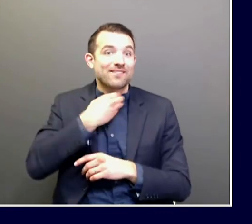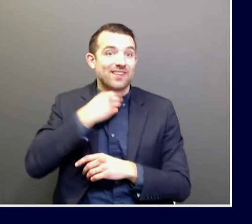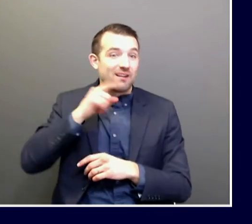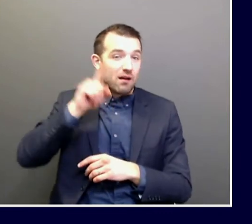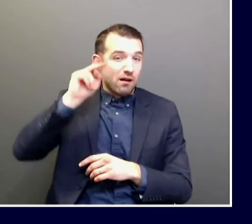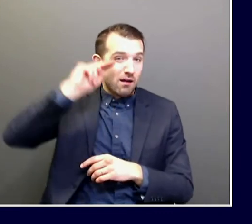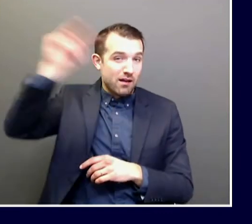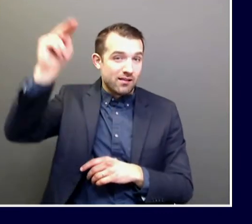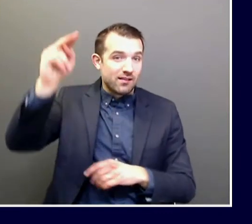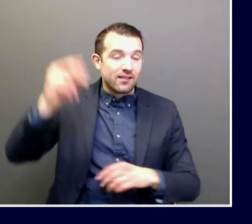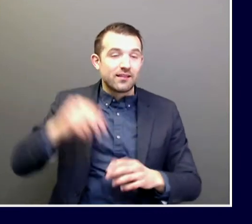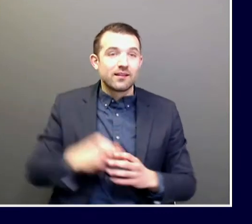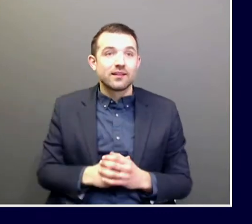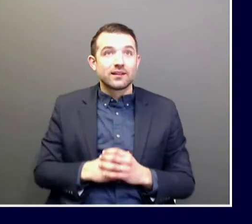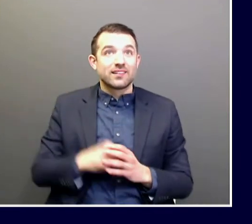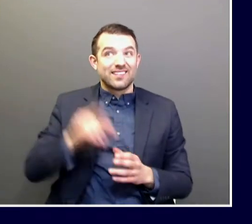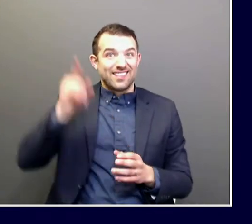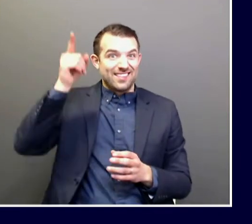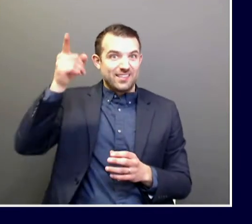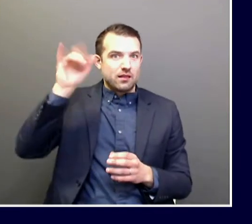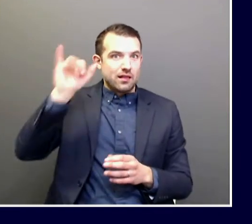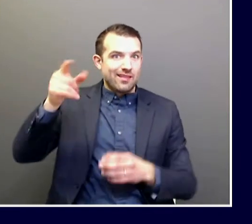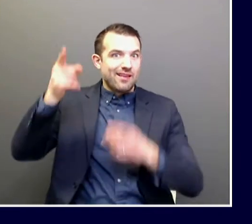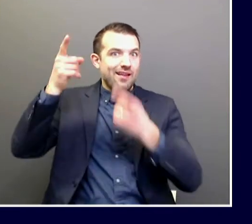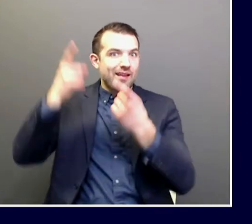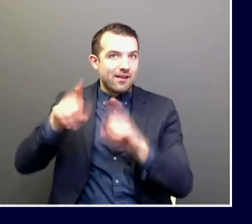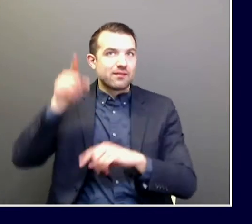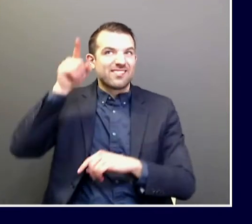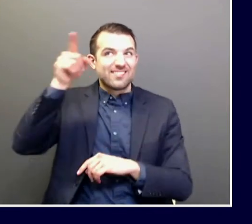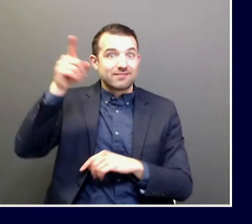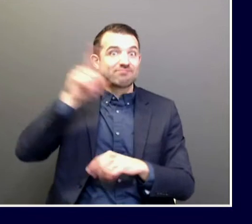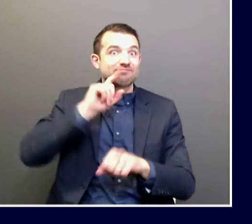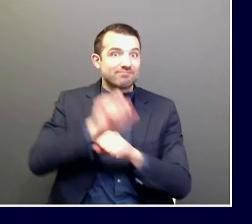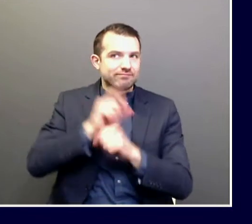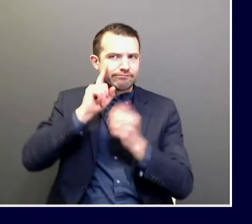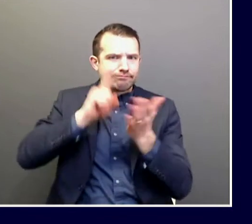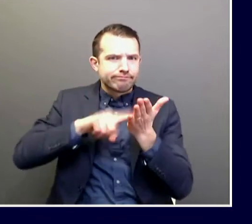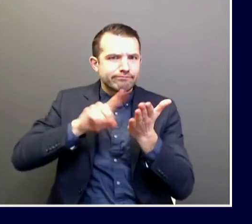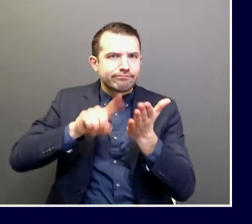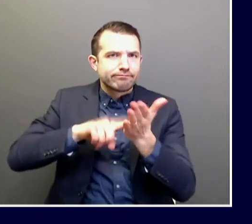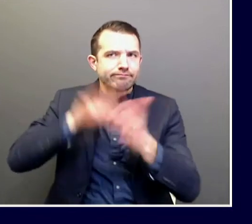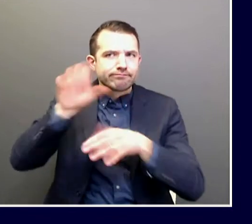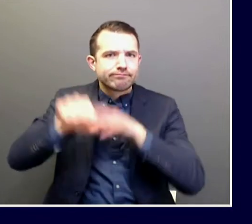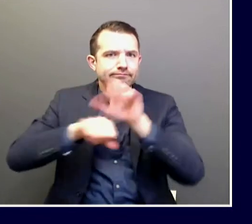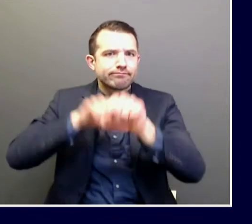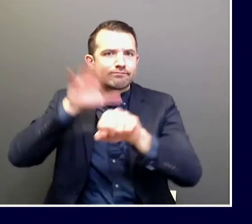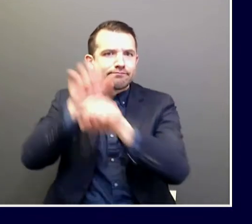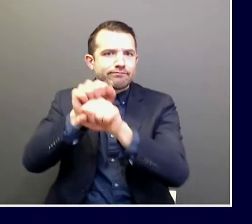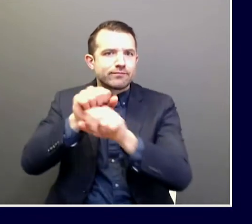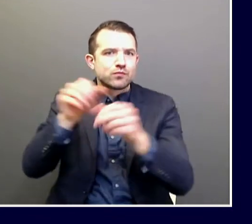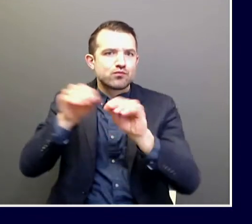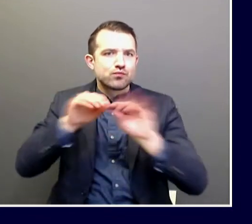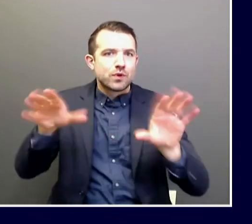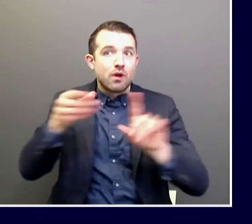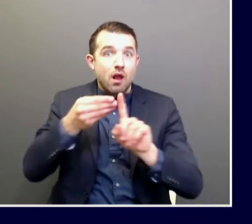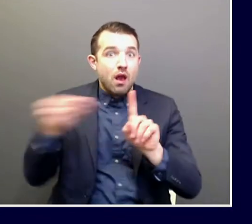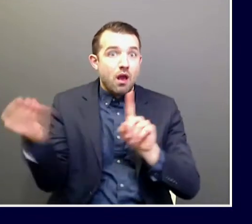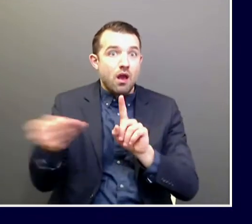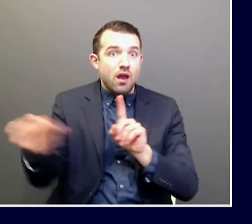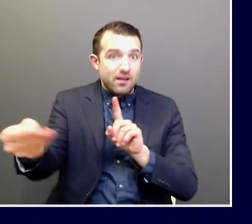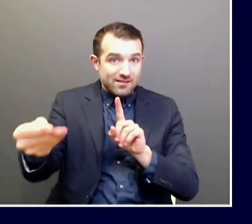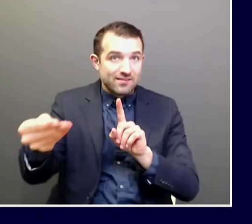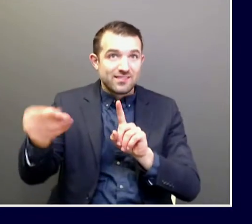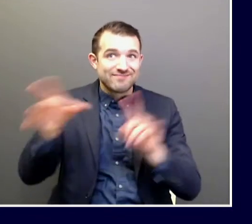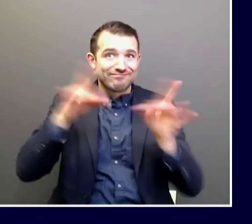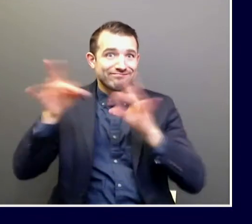where case investigation led to spotting an outbreak. We know about outbreaks early on because